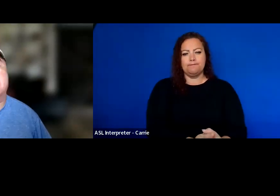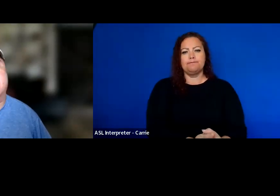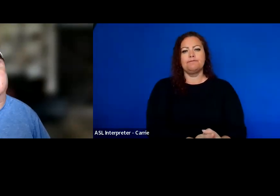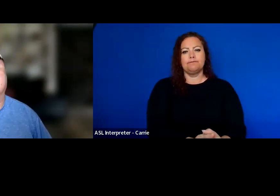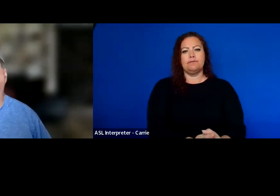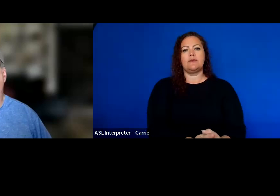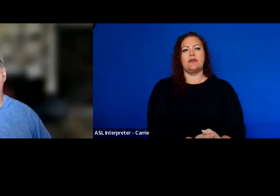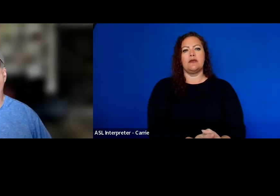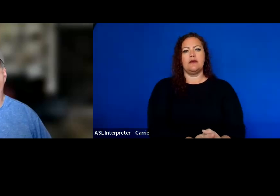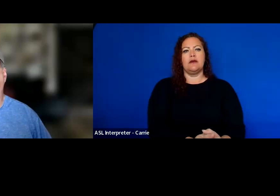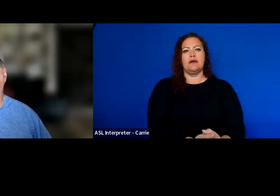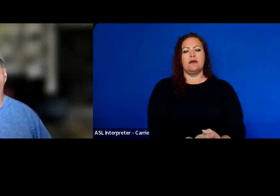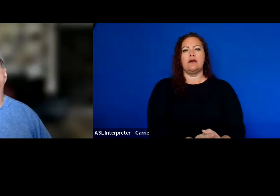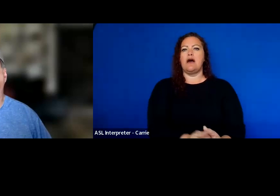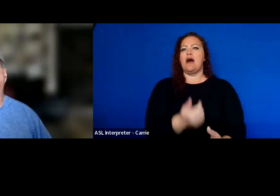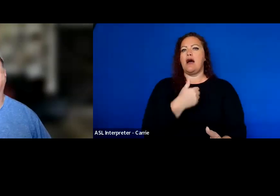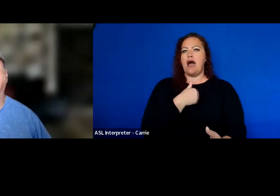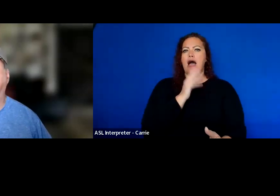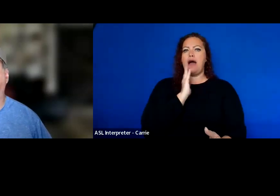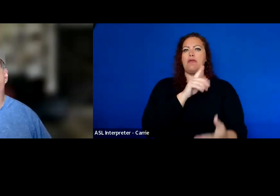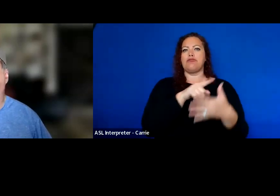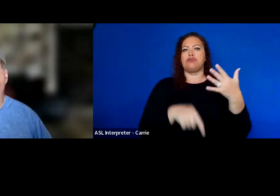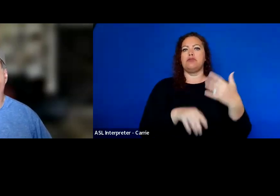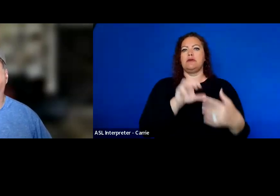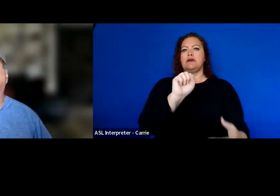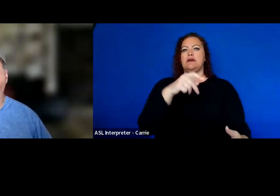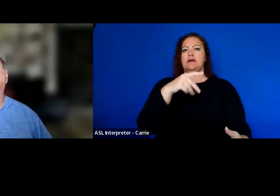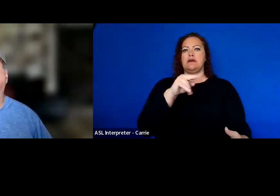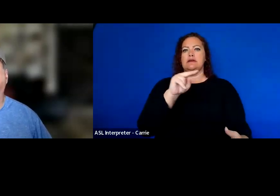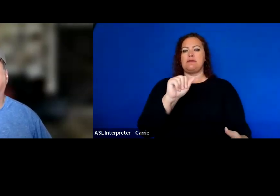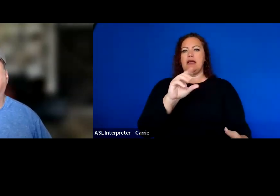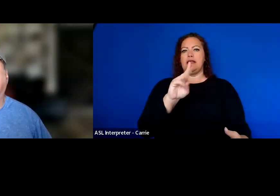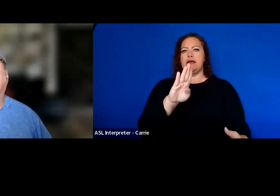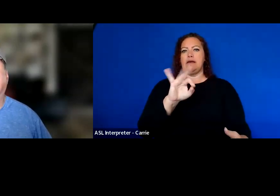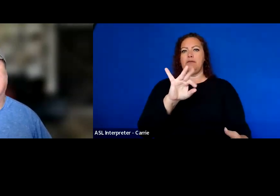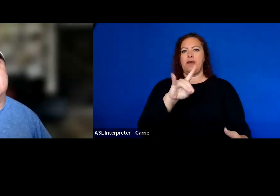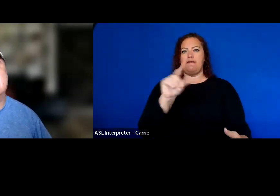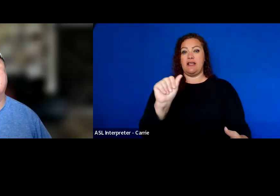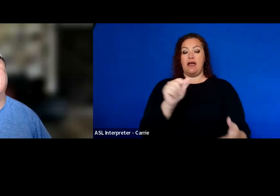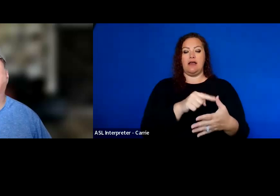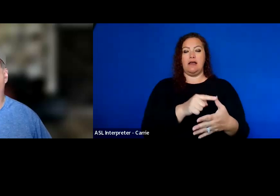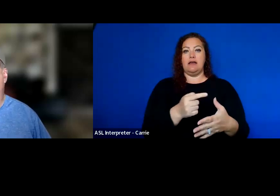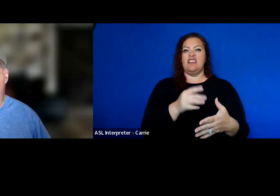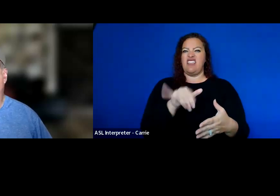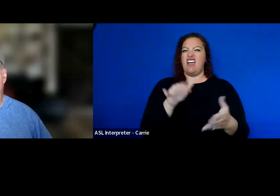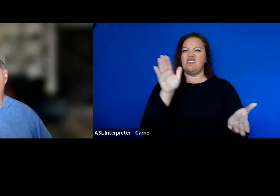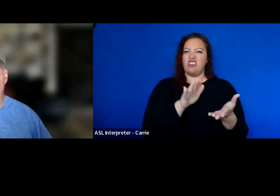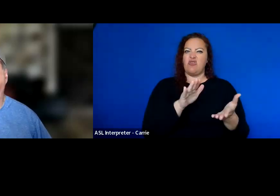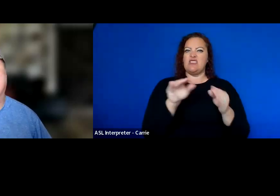I'm going to go down a few other different type of disorders. Spina bifida. Again, they talk about decreased